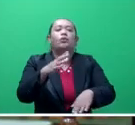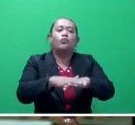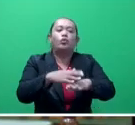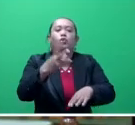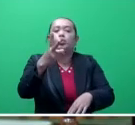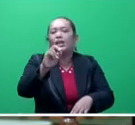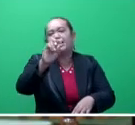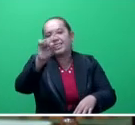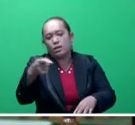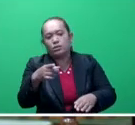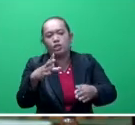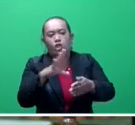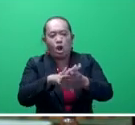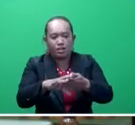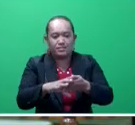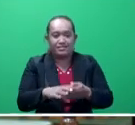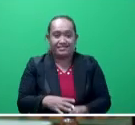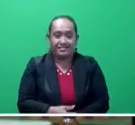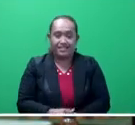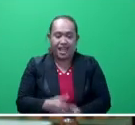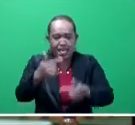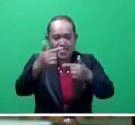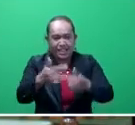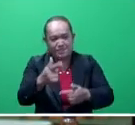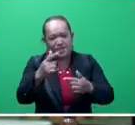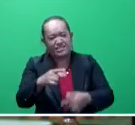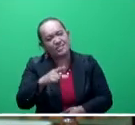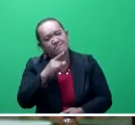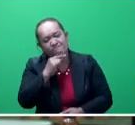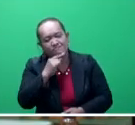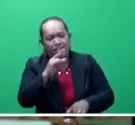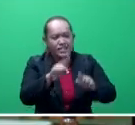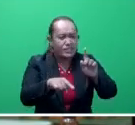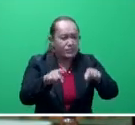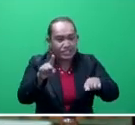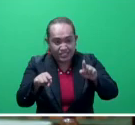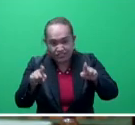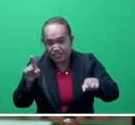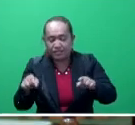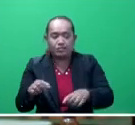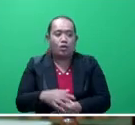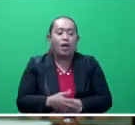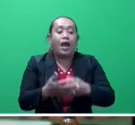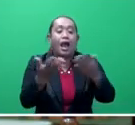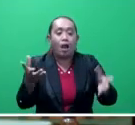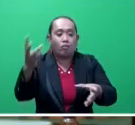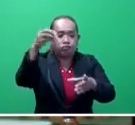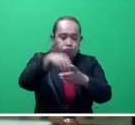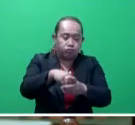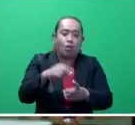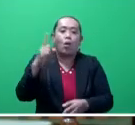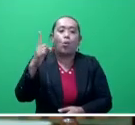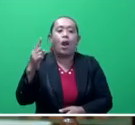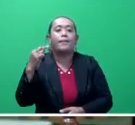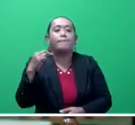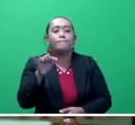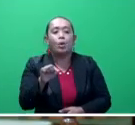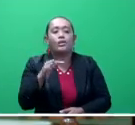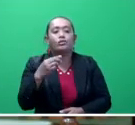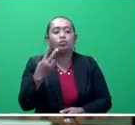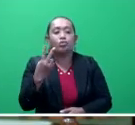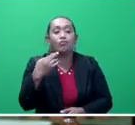medium-sized businesses with annual turnover of $300,000 to $1.25 million are eligible for maximum loan of